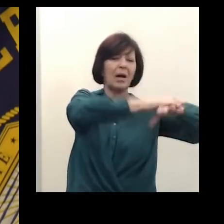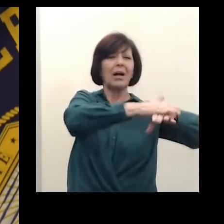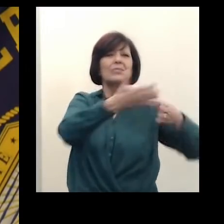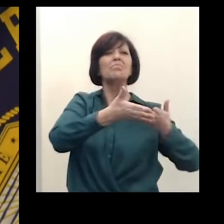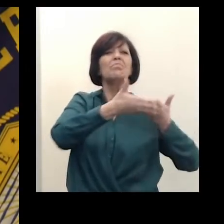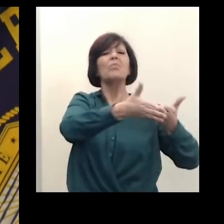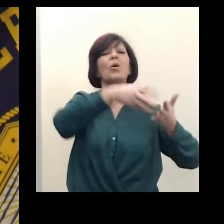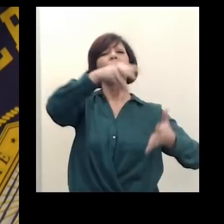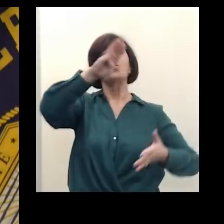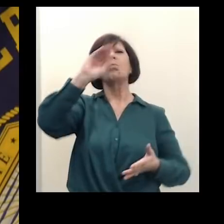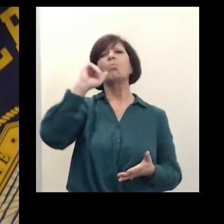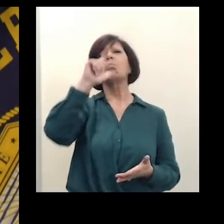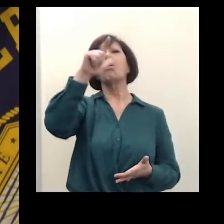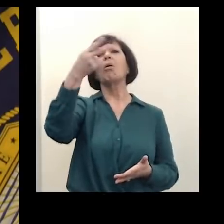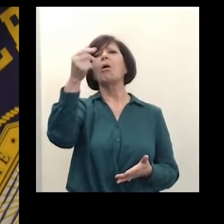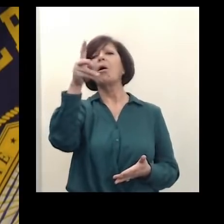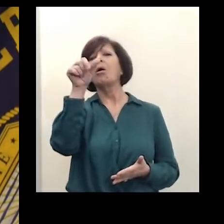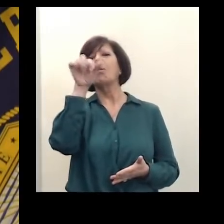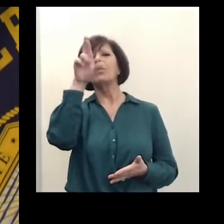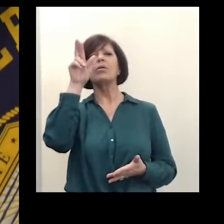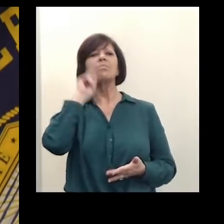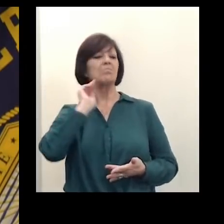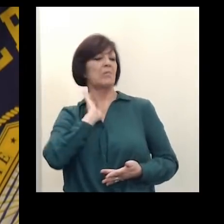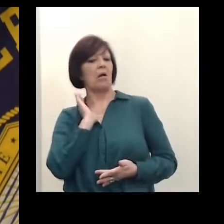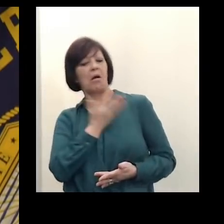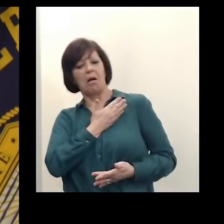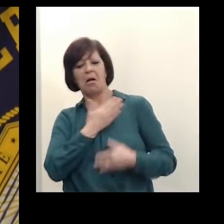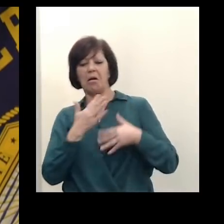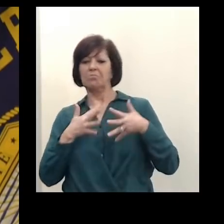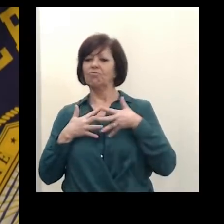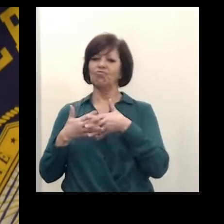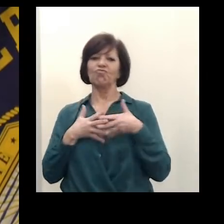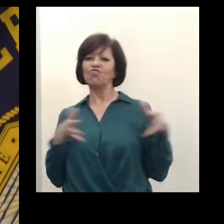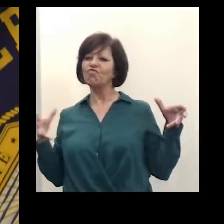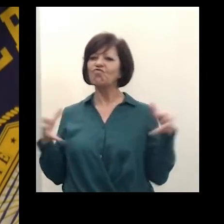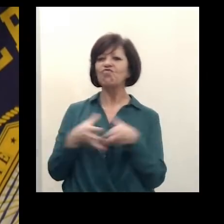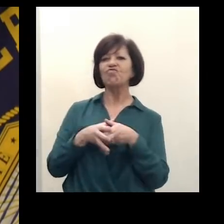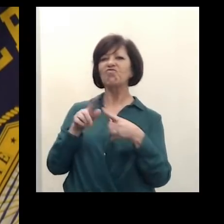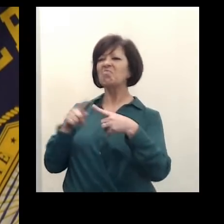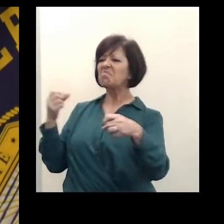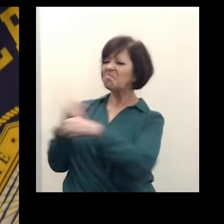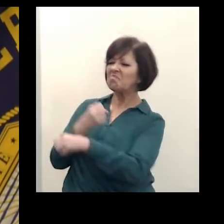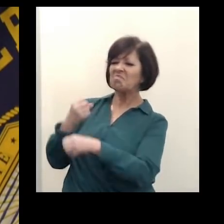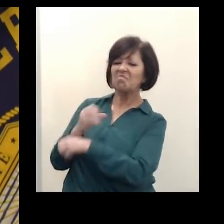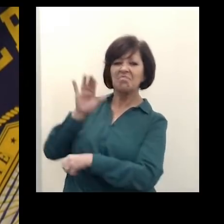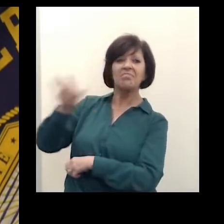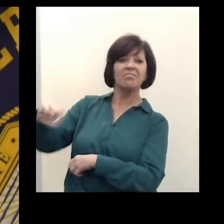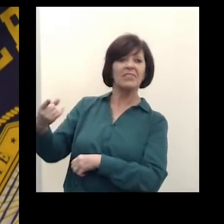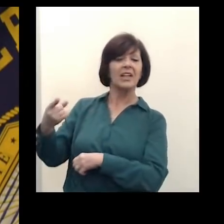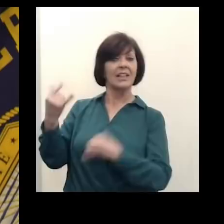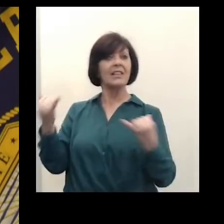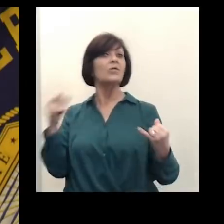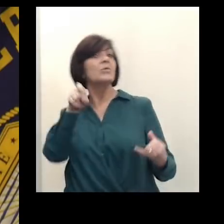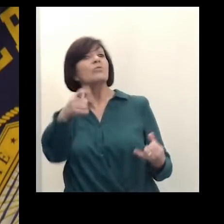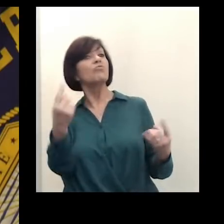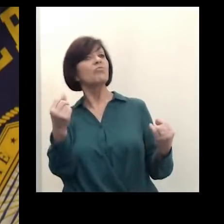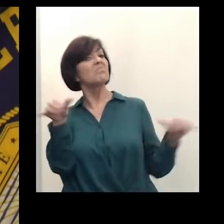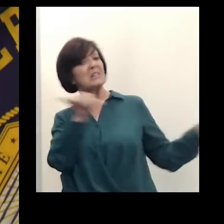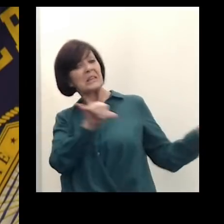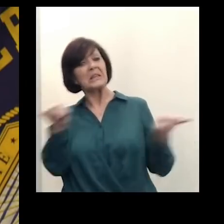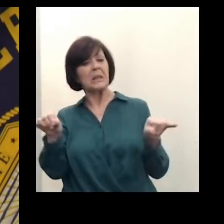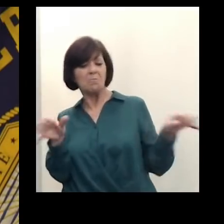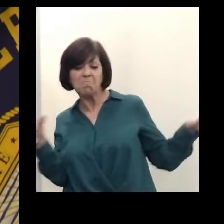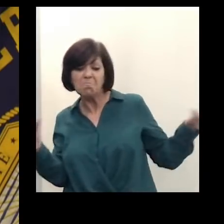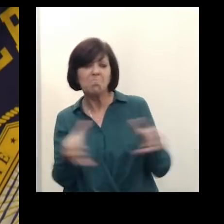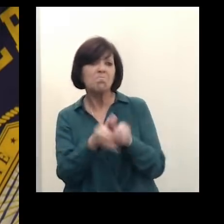fight fascism and respond to that attack, and that's exactly what we still need to do today with regards to COVID, is to come together to fight COVID.